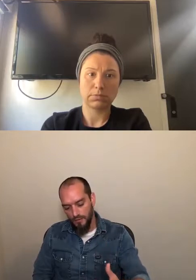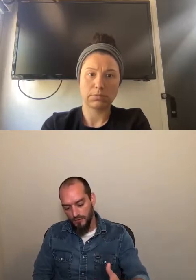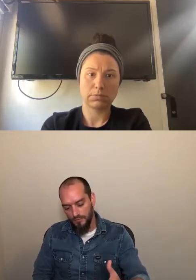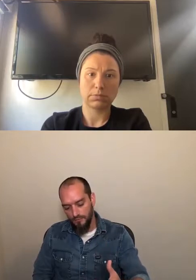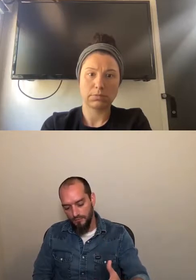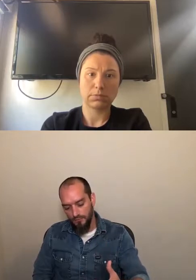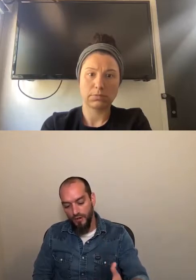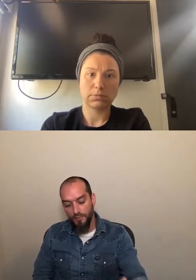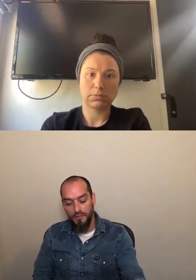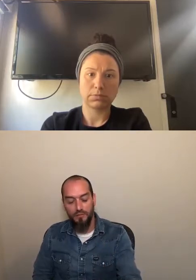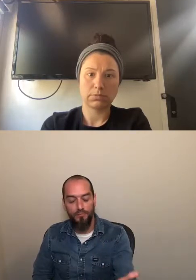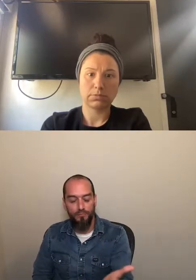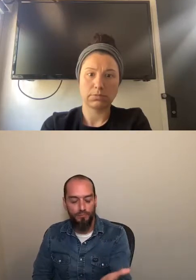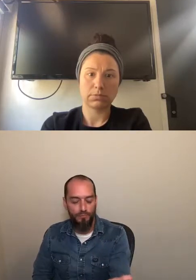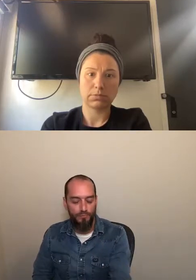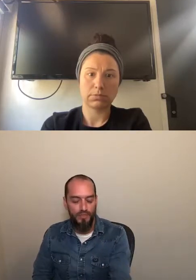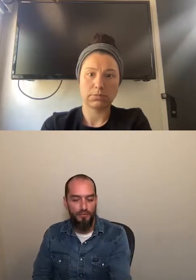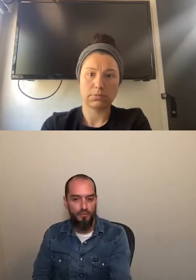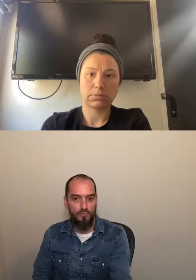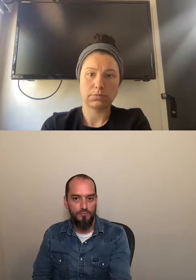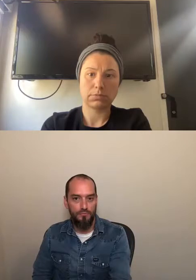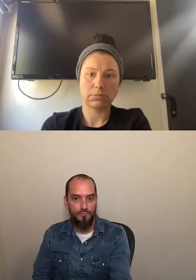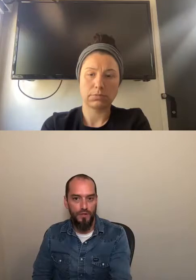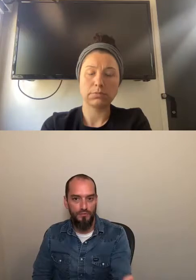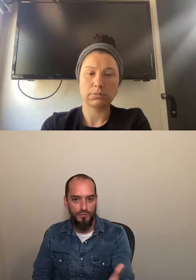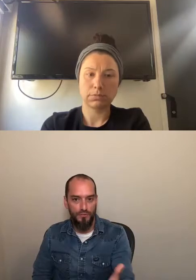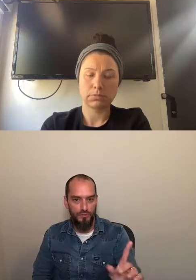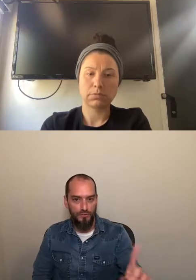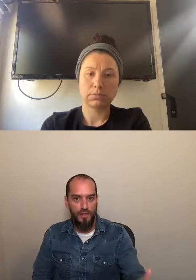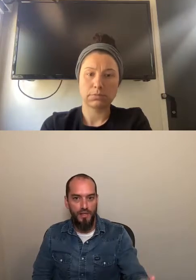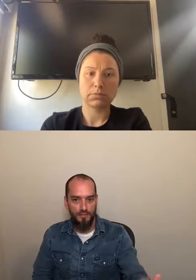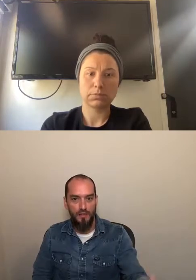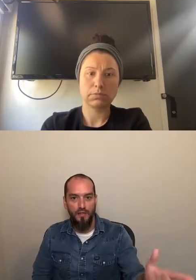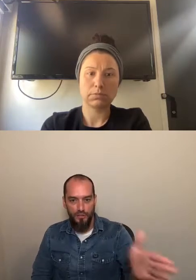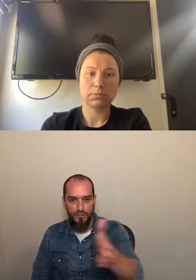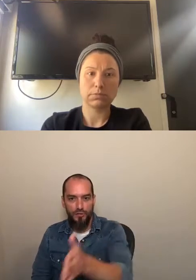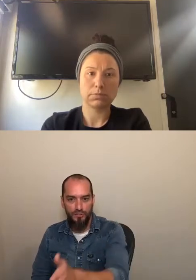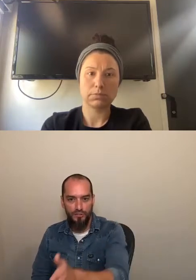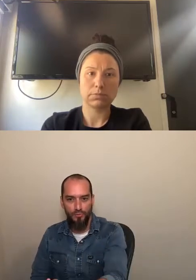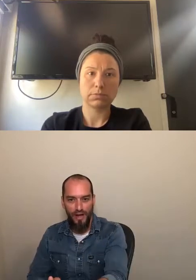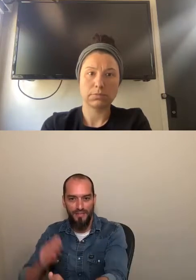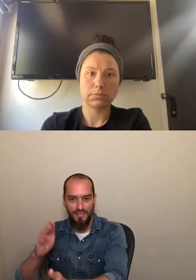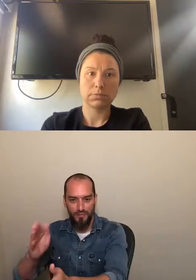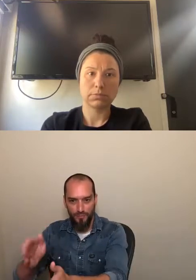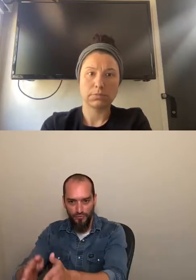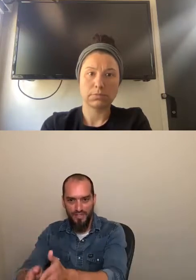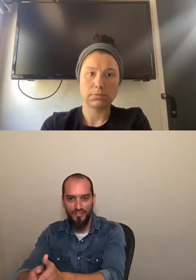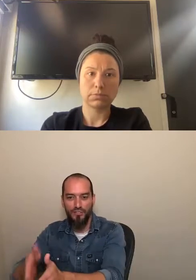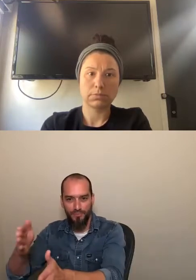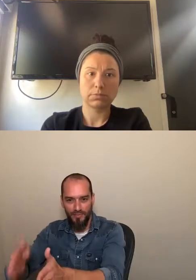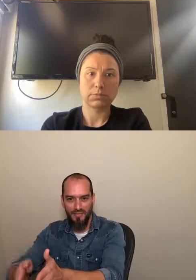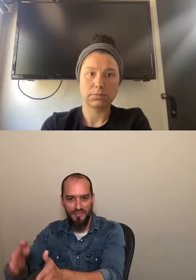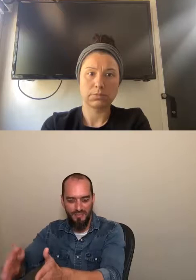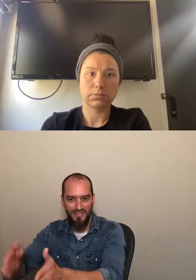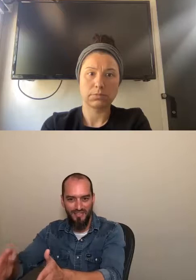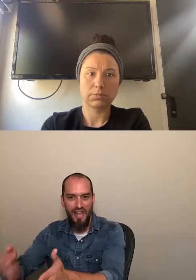I just recommend to them, be careful of the doctor that starts their own practice and professes to